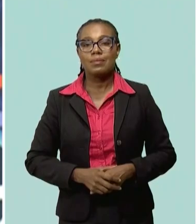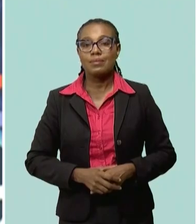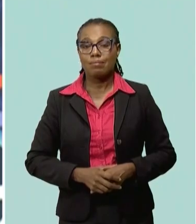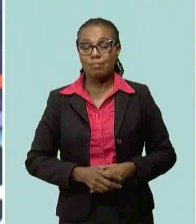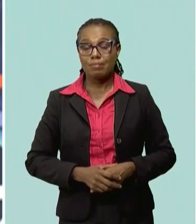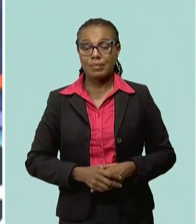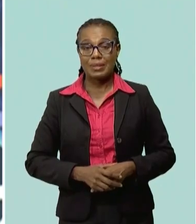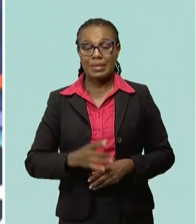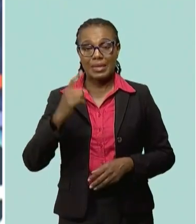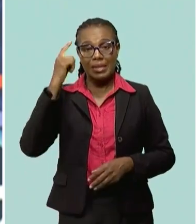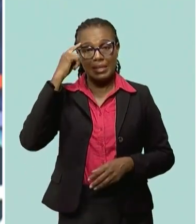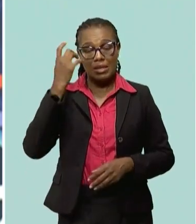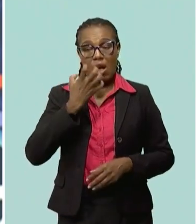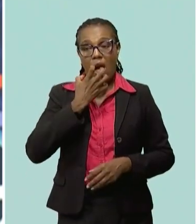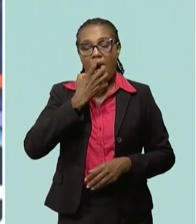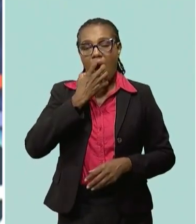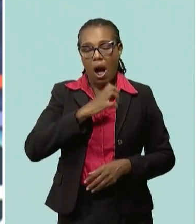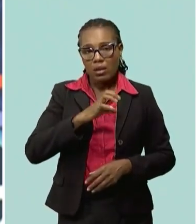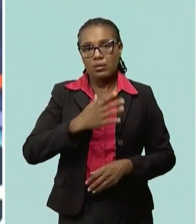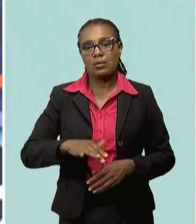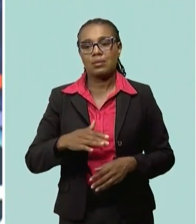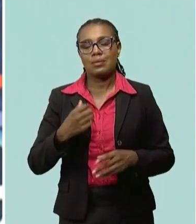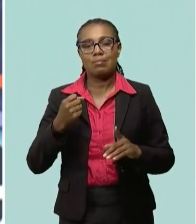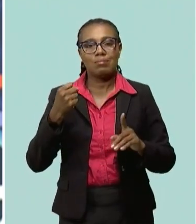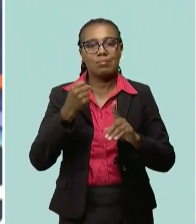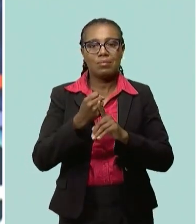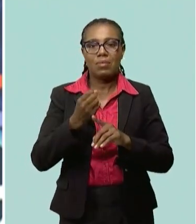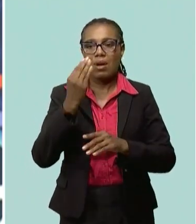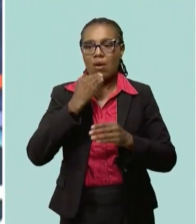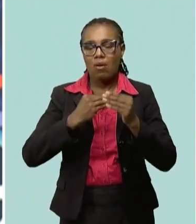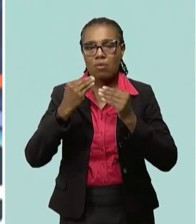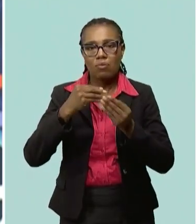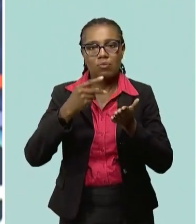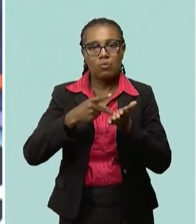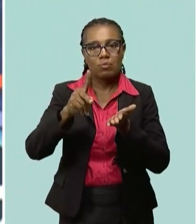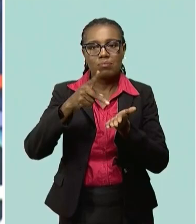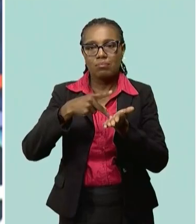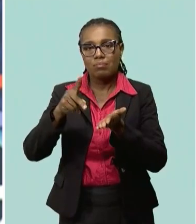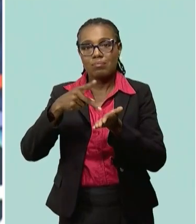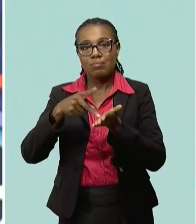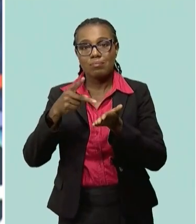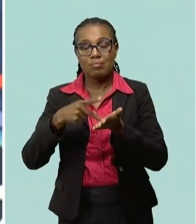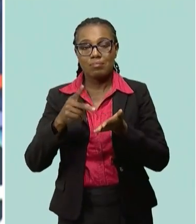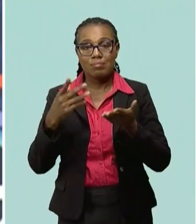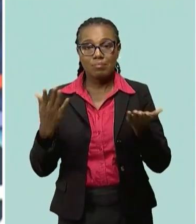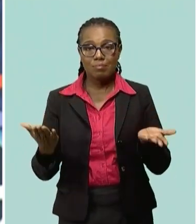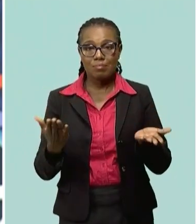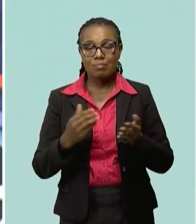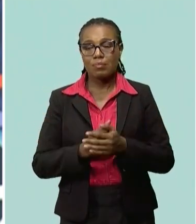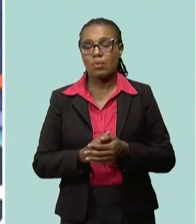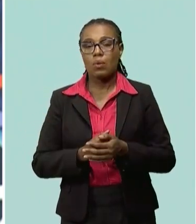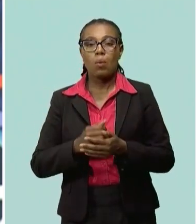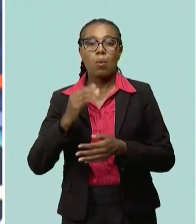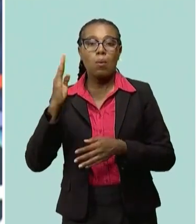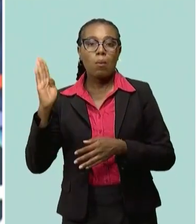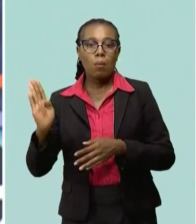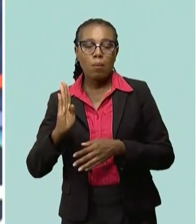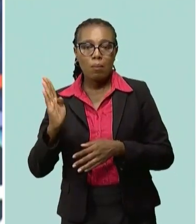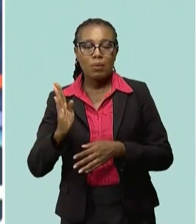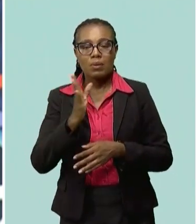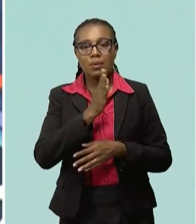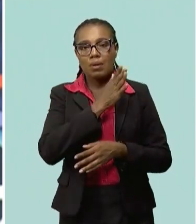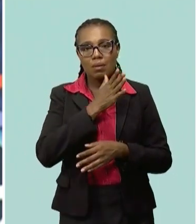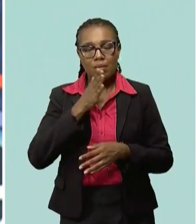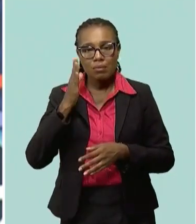hot conditions could have an impact on food prices in Barbados. Chief Executive Officer of the Barbados Agricultural Society,